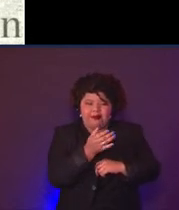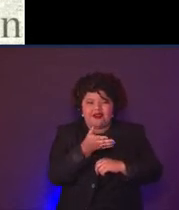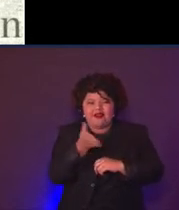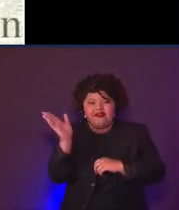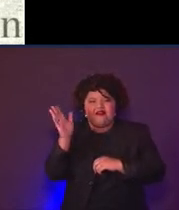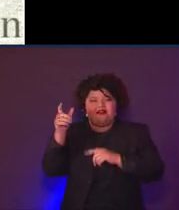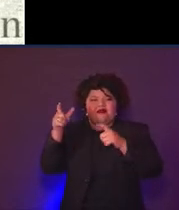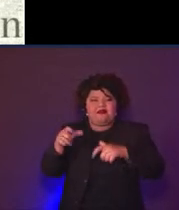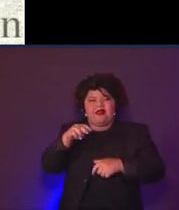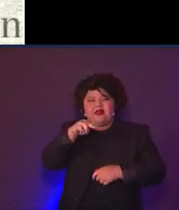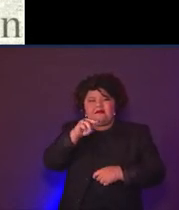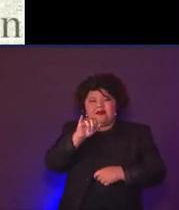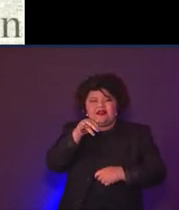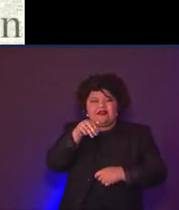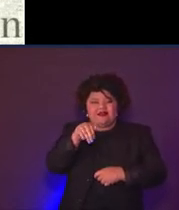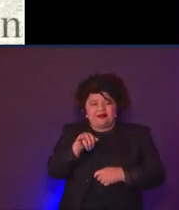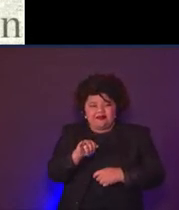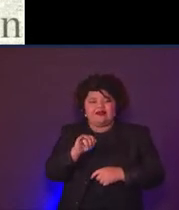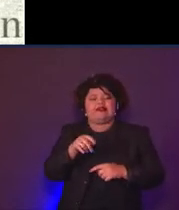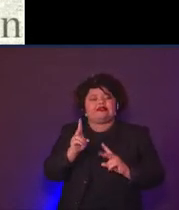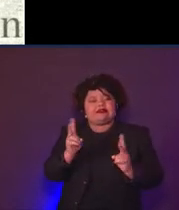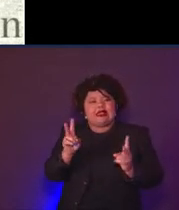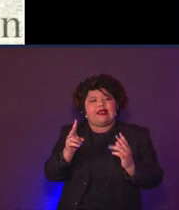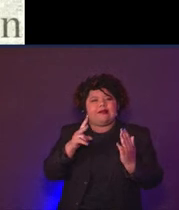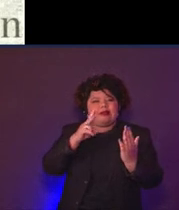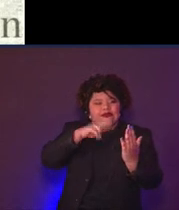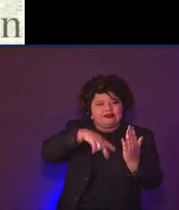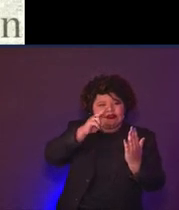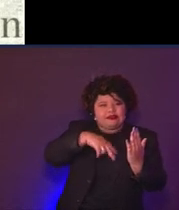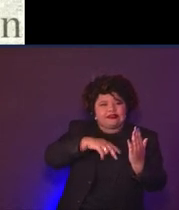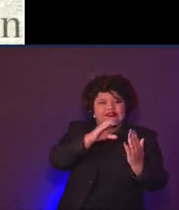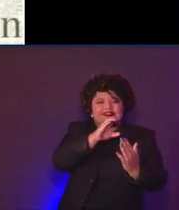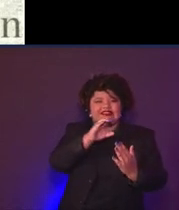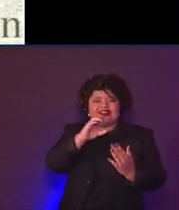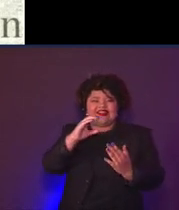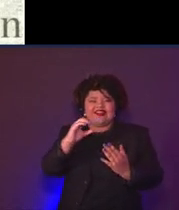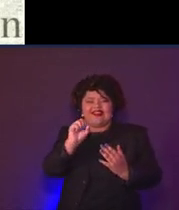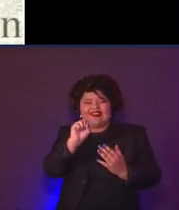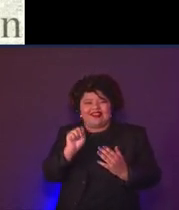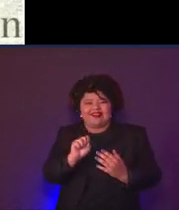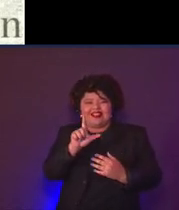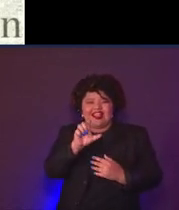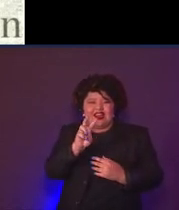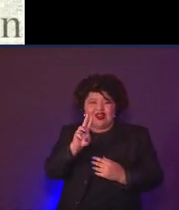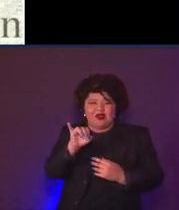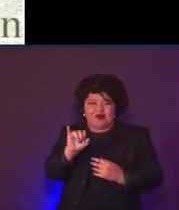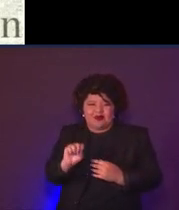because he read so much C.S. Lewis to us when we were growing up, it expanded